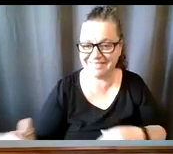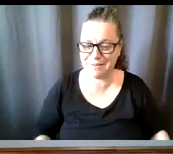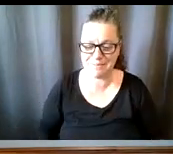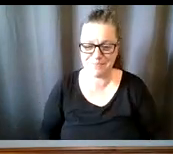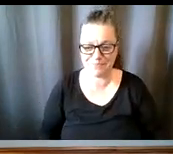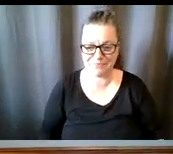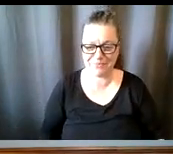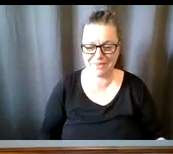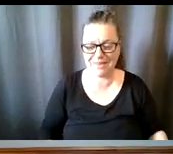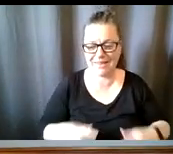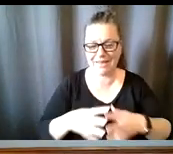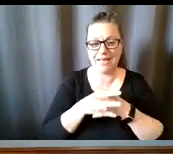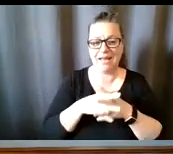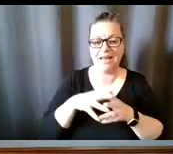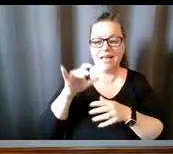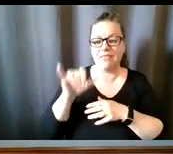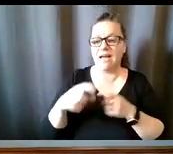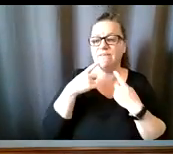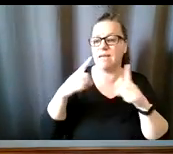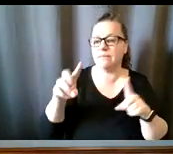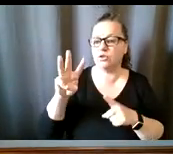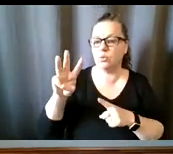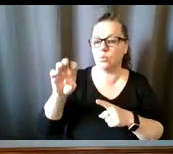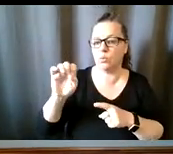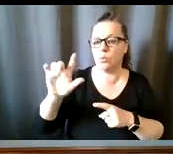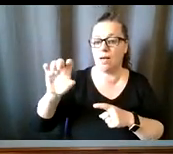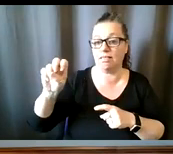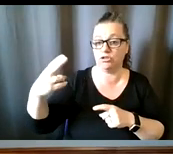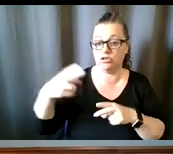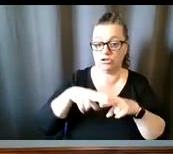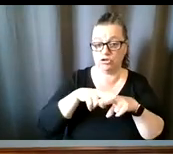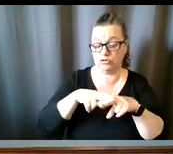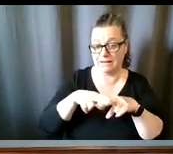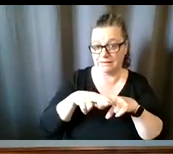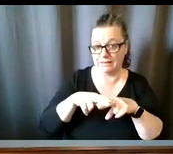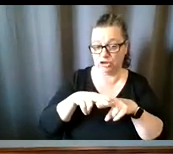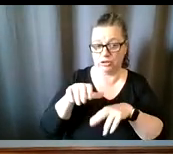And that is that famous Welsh train station. They